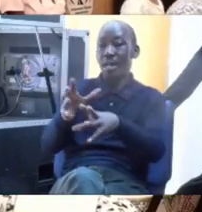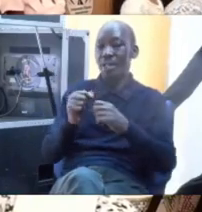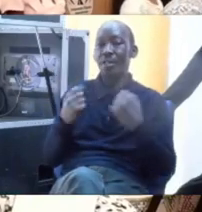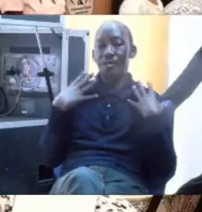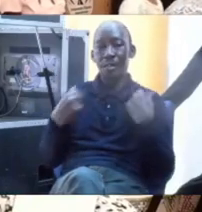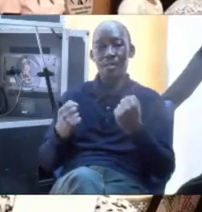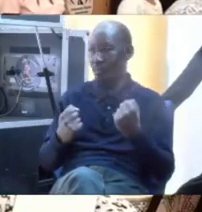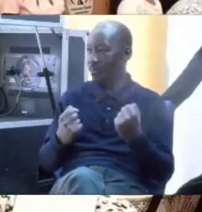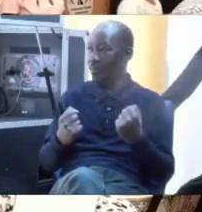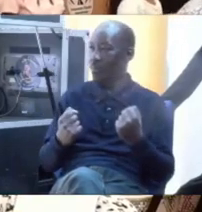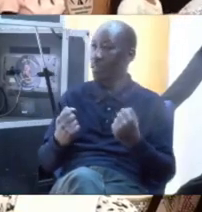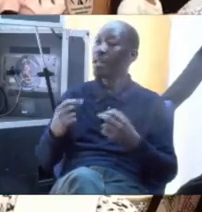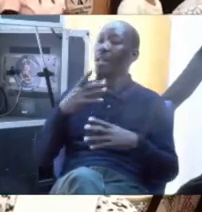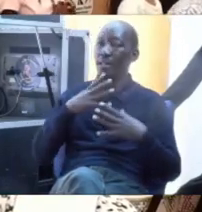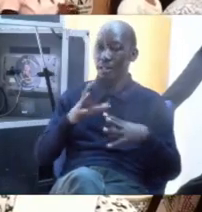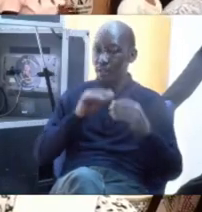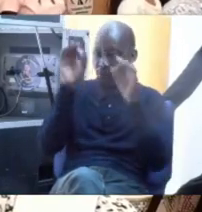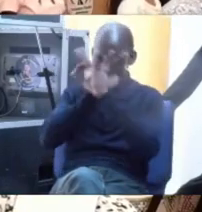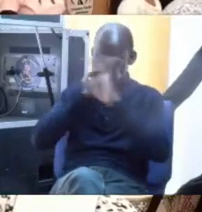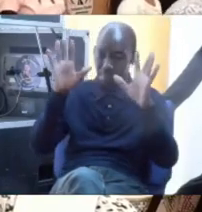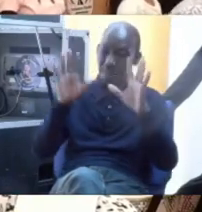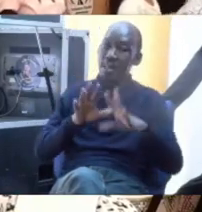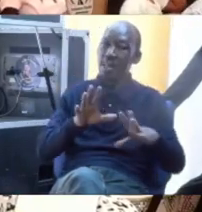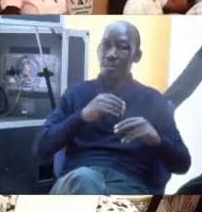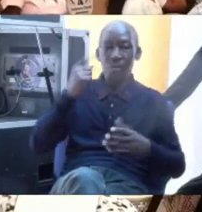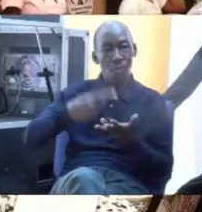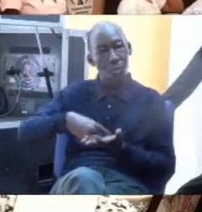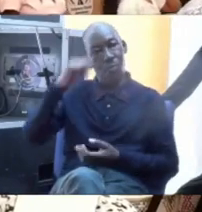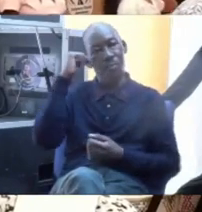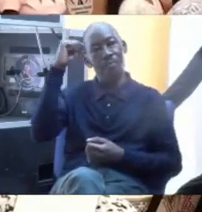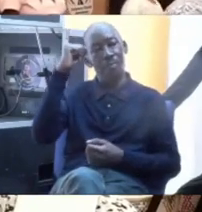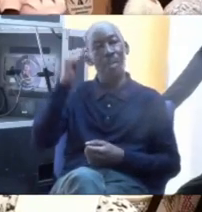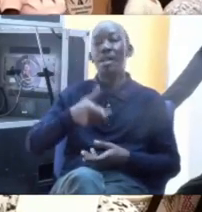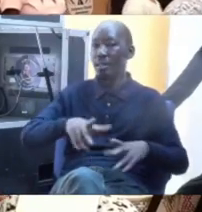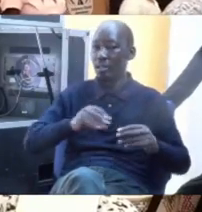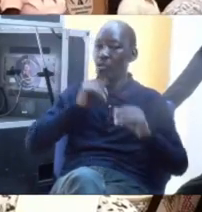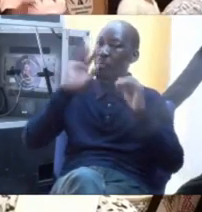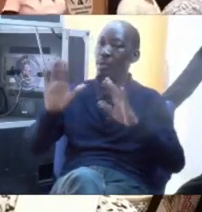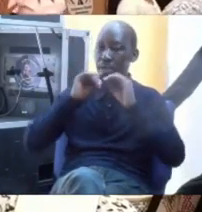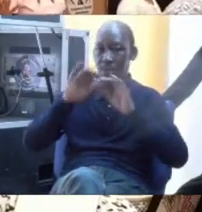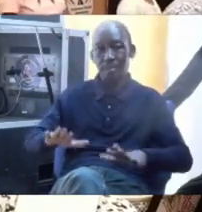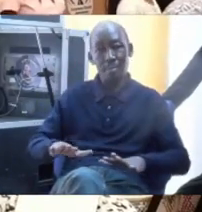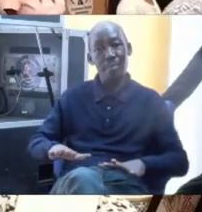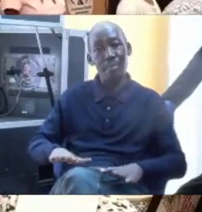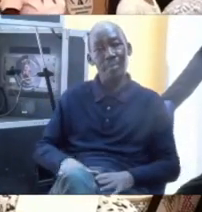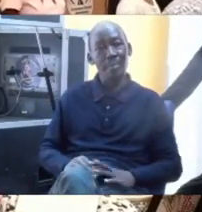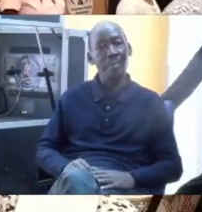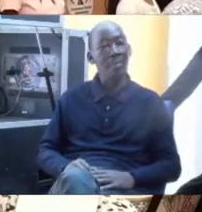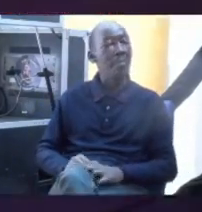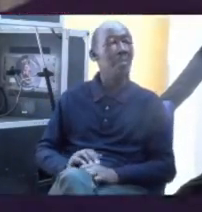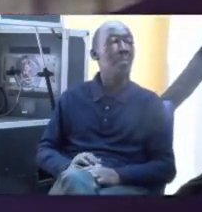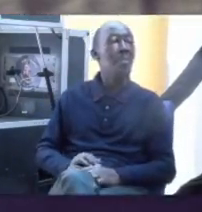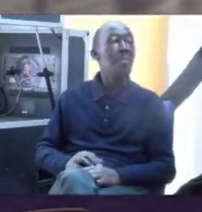Pokea uponyaji. Pokea muujiza. Pokea muujiza. Pokea ushindi. Pokea ushindi. Pokea baraka yako. Pokea baraka yako.